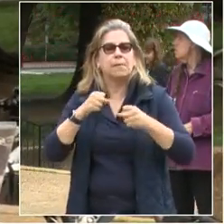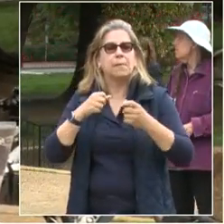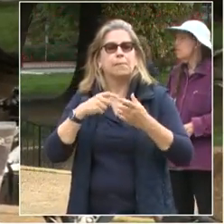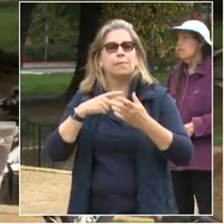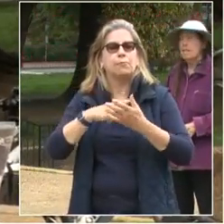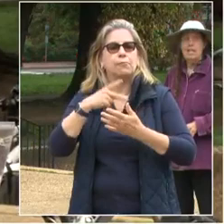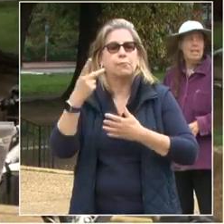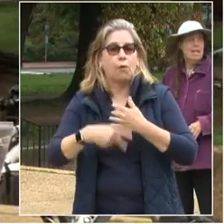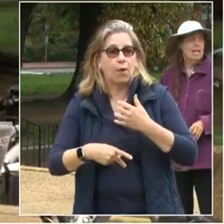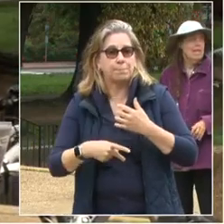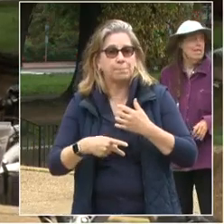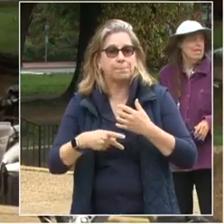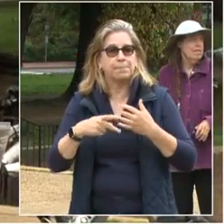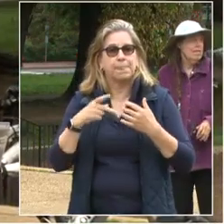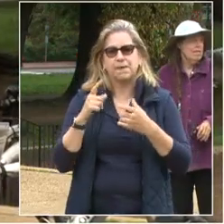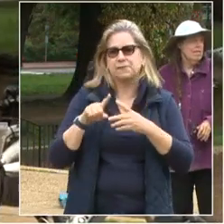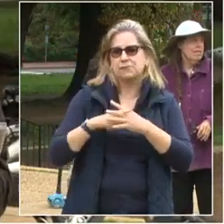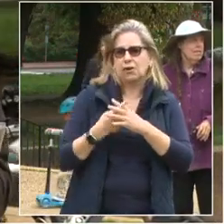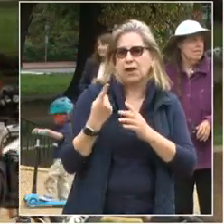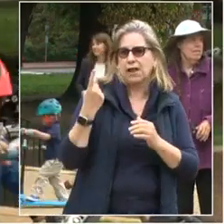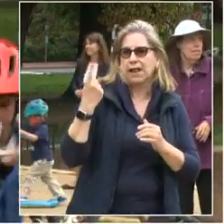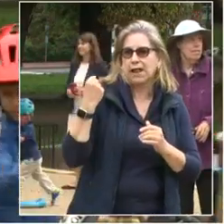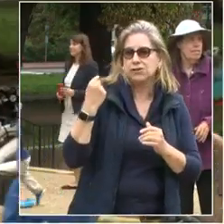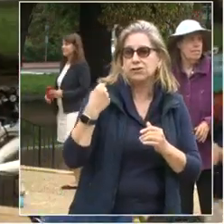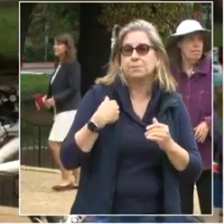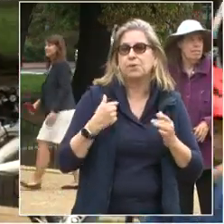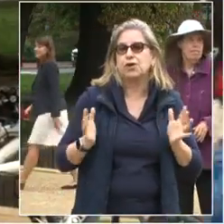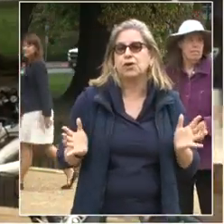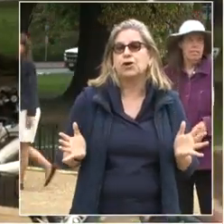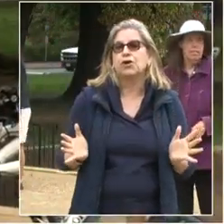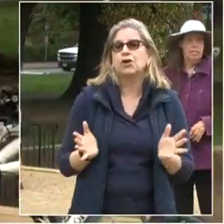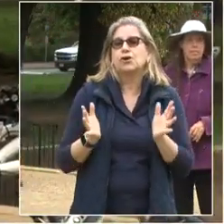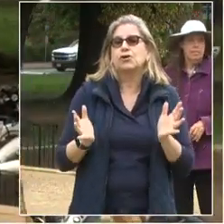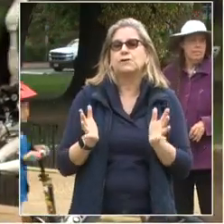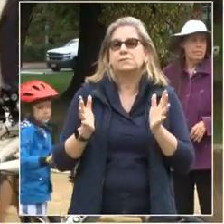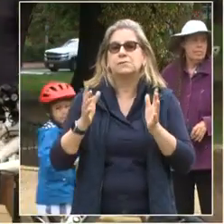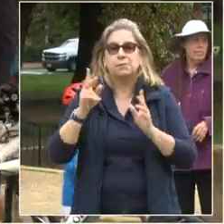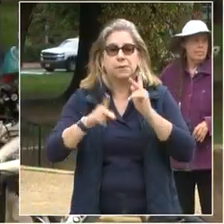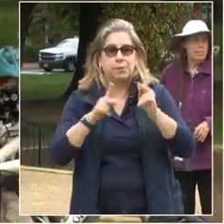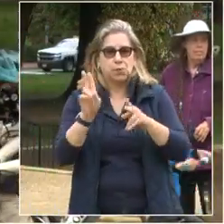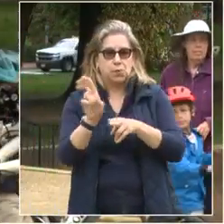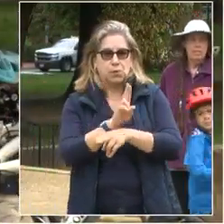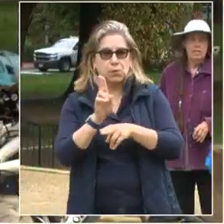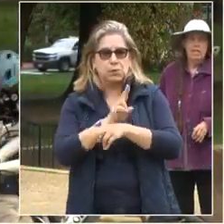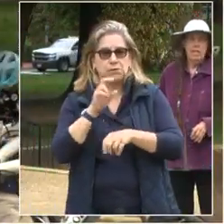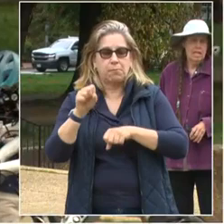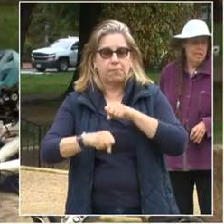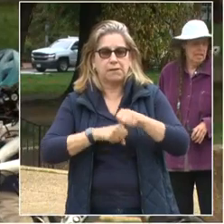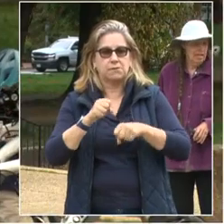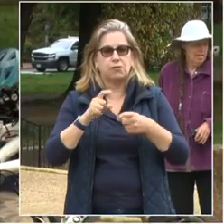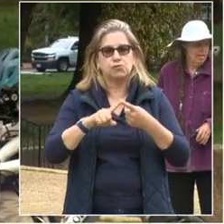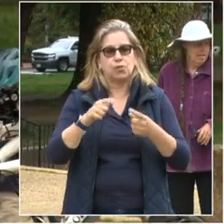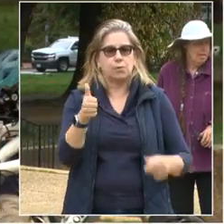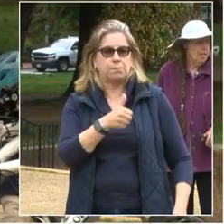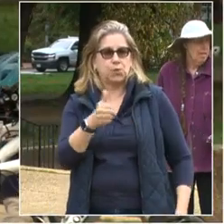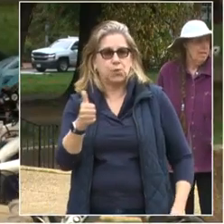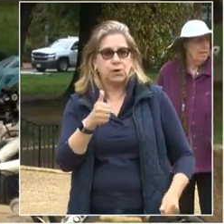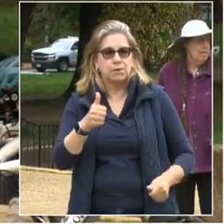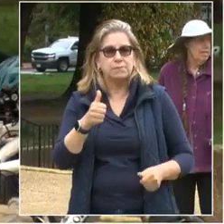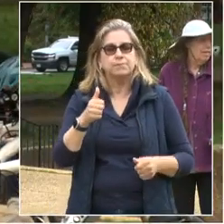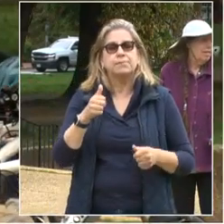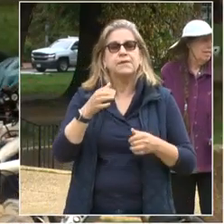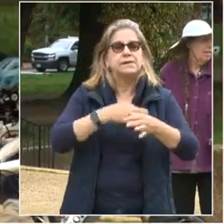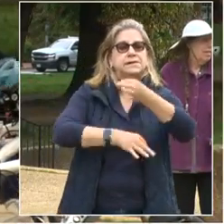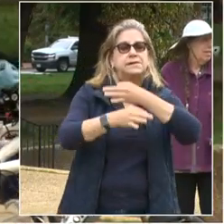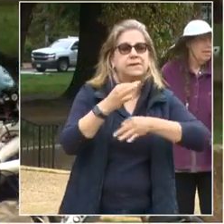way to encourage the use of biking for commuting and connectivity to public transit. The program provides DC teachers